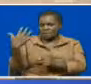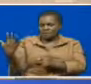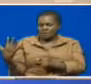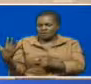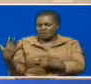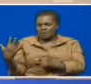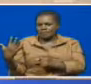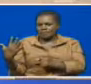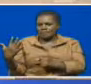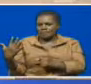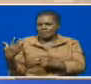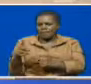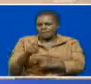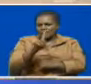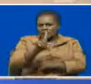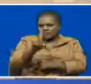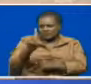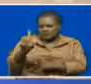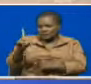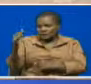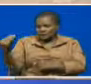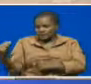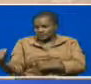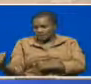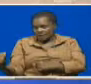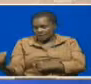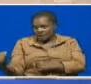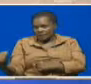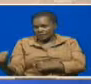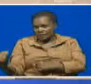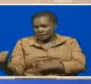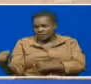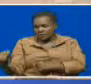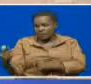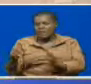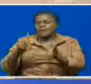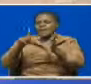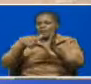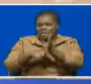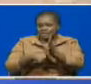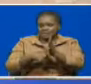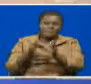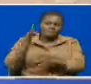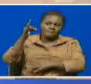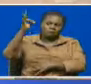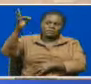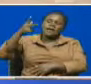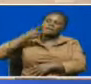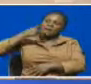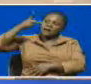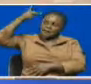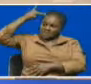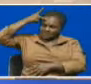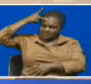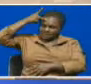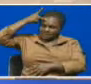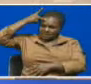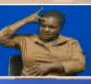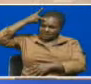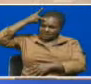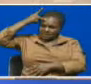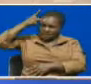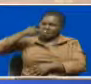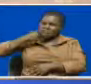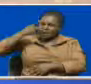that every child will be a parent at some point. And